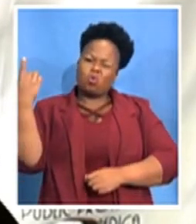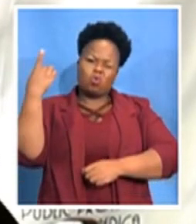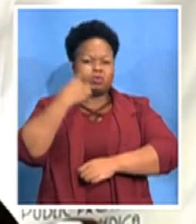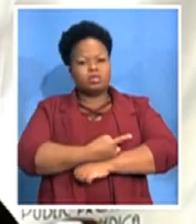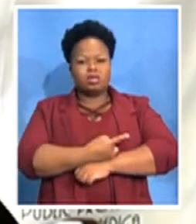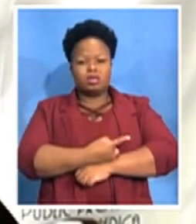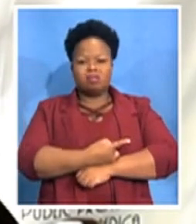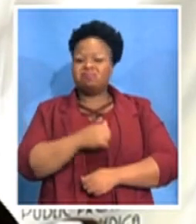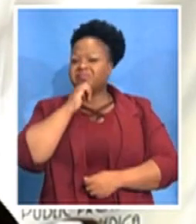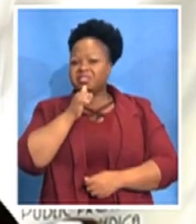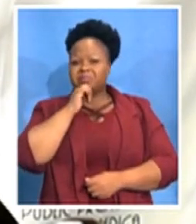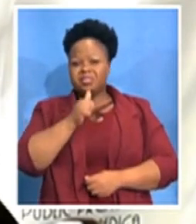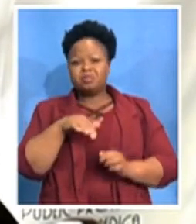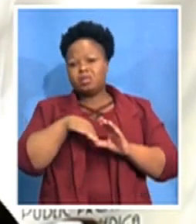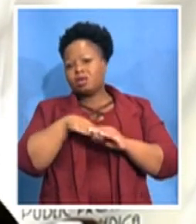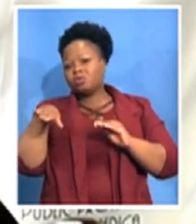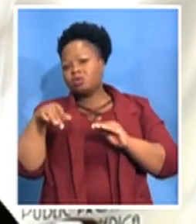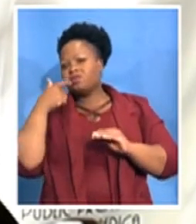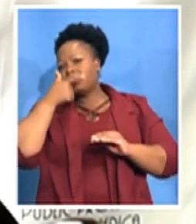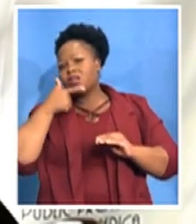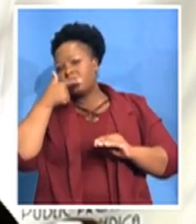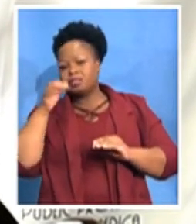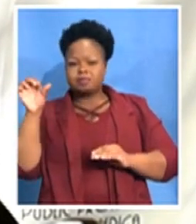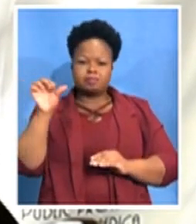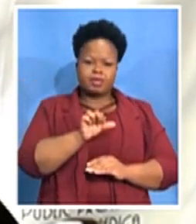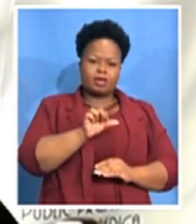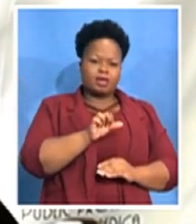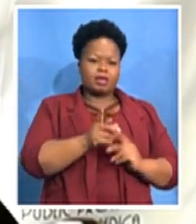on lunch and back into duty again.